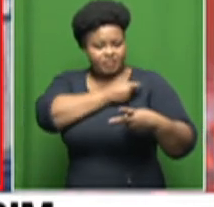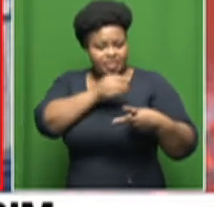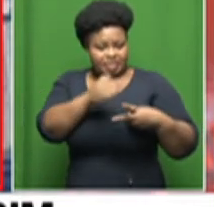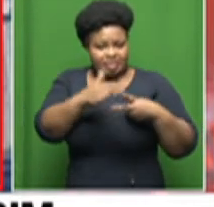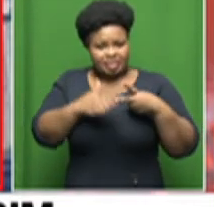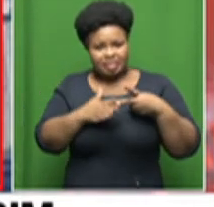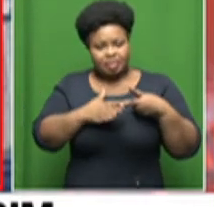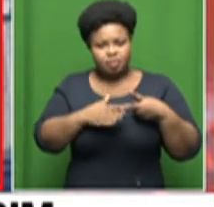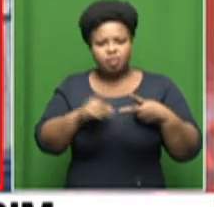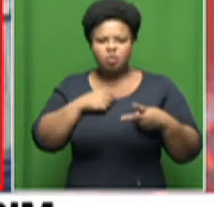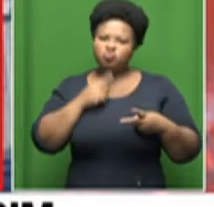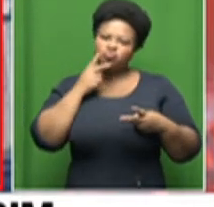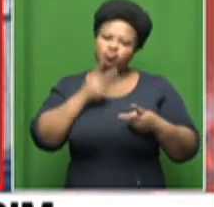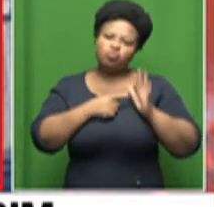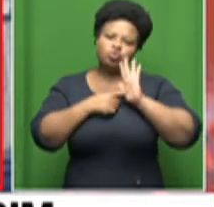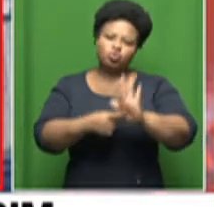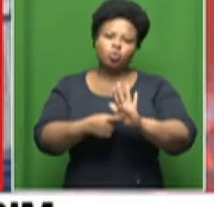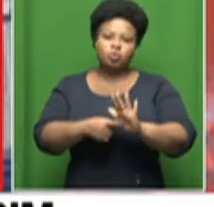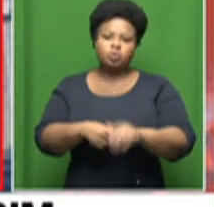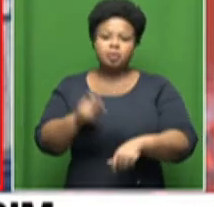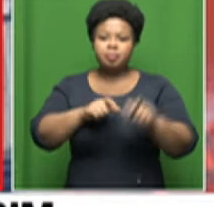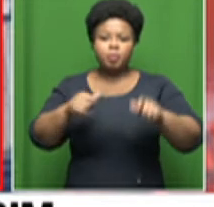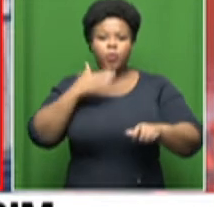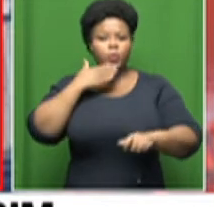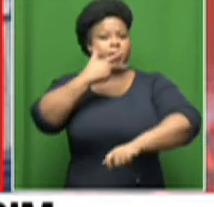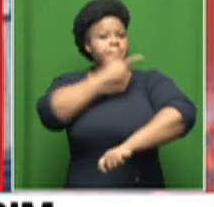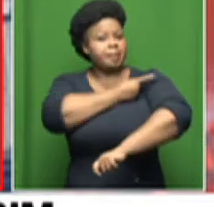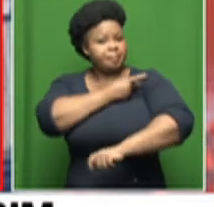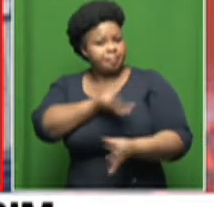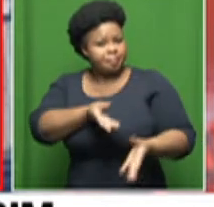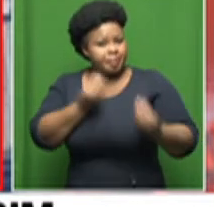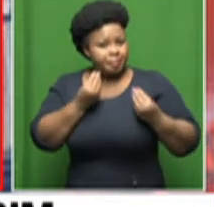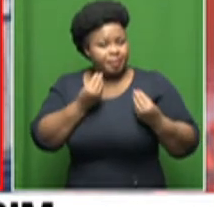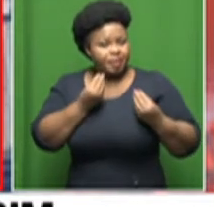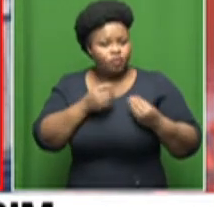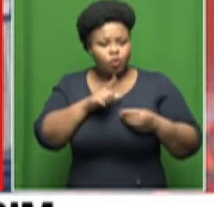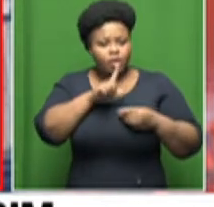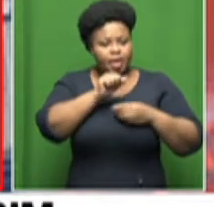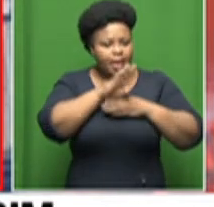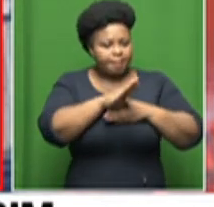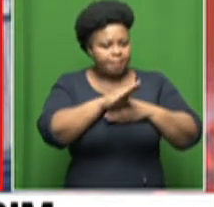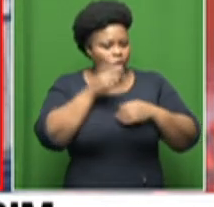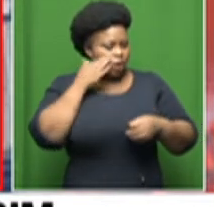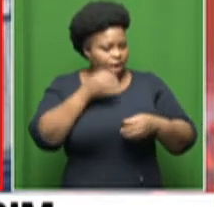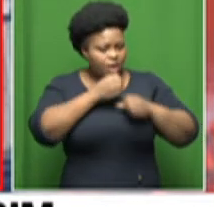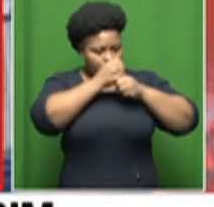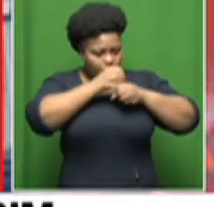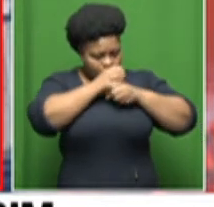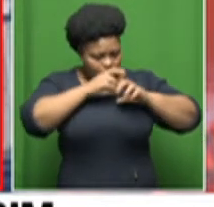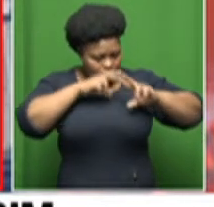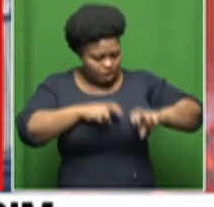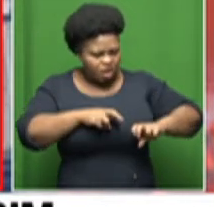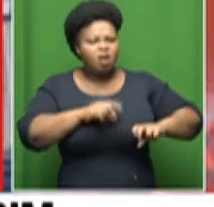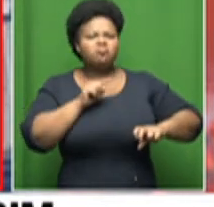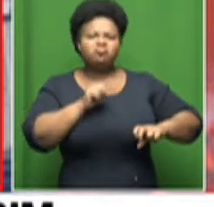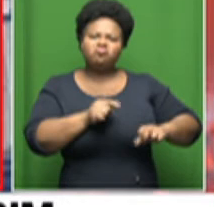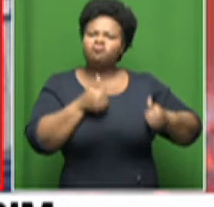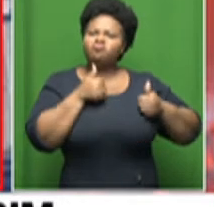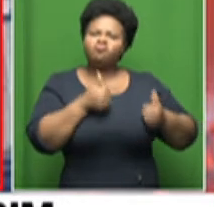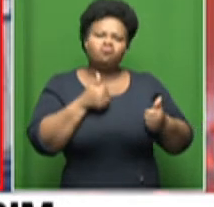in vaccinees who received these vaccines, that in the lab assay, they seem to do